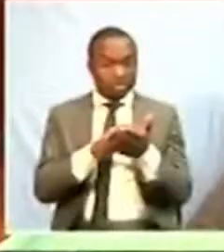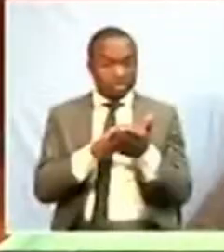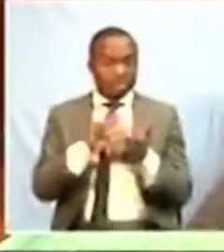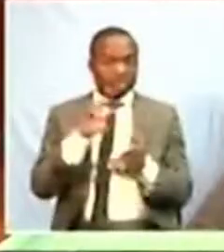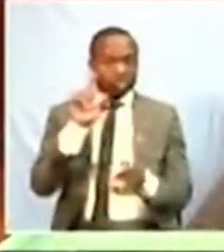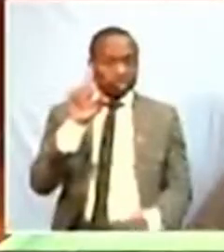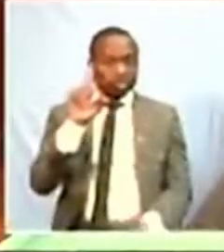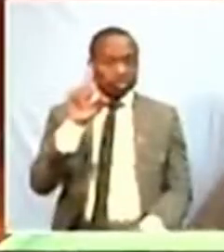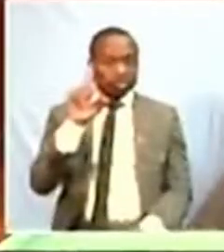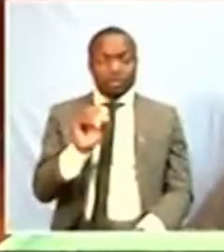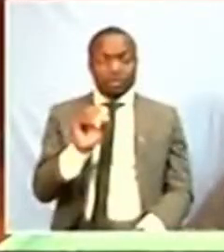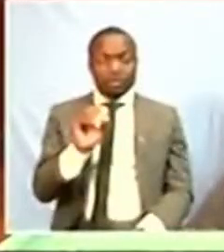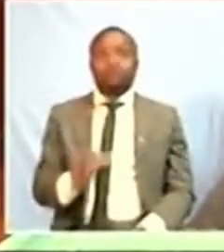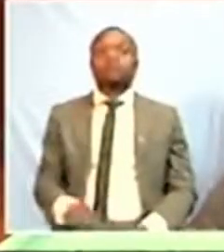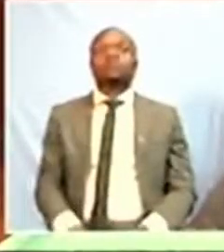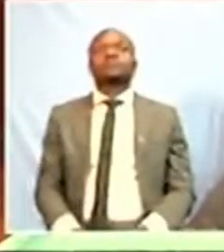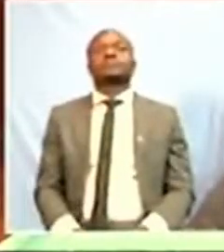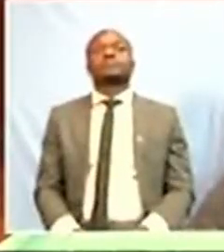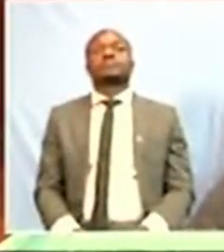160.